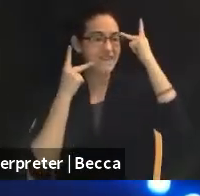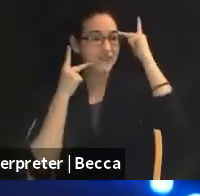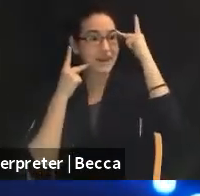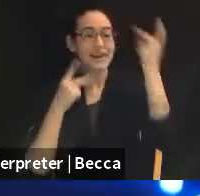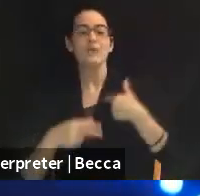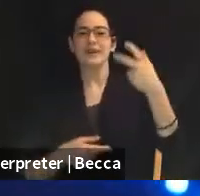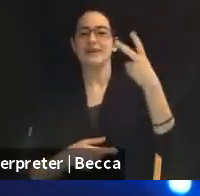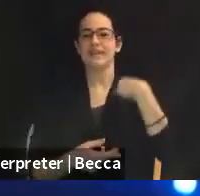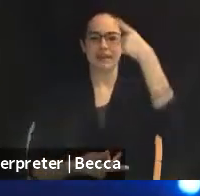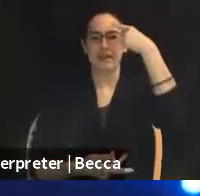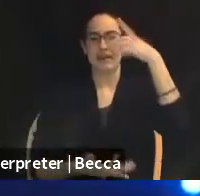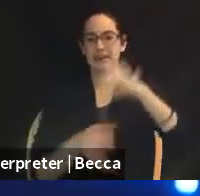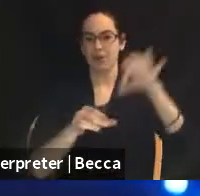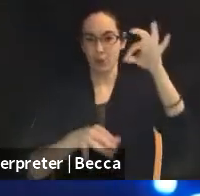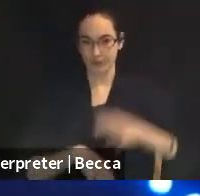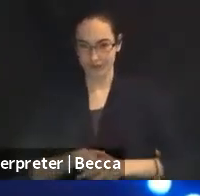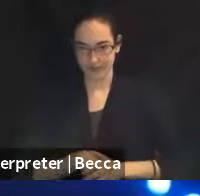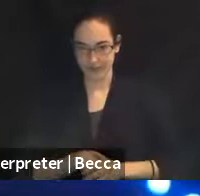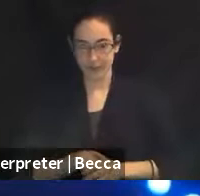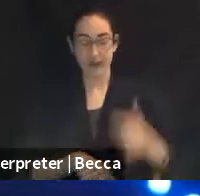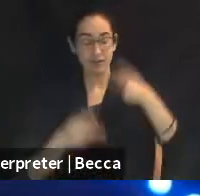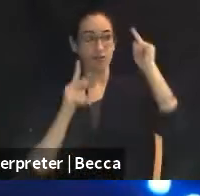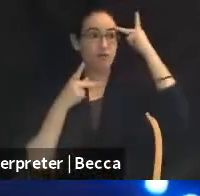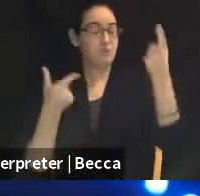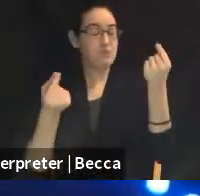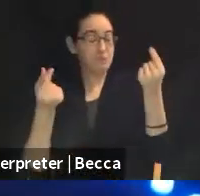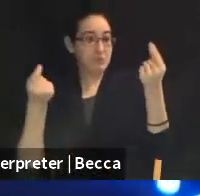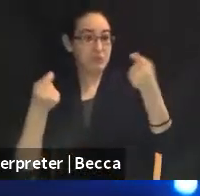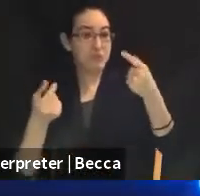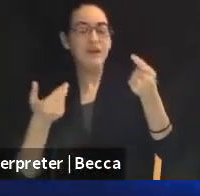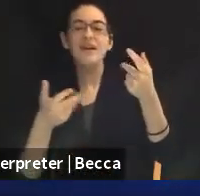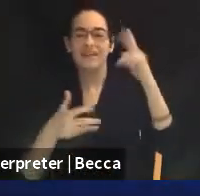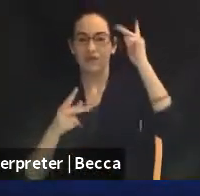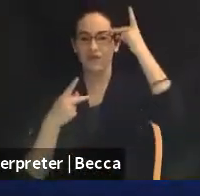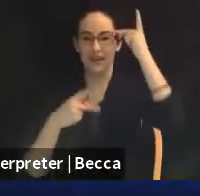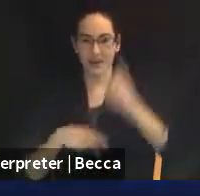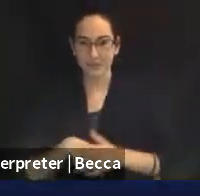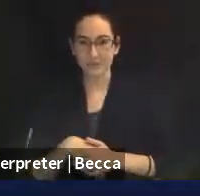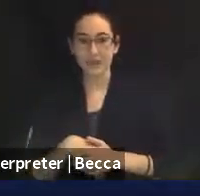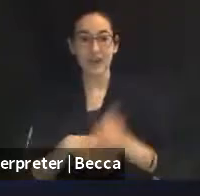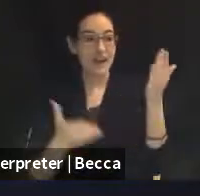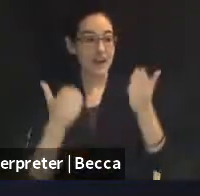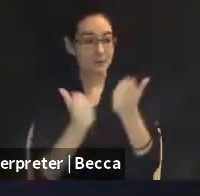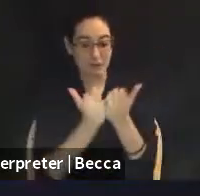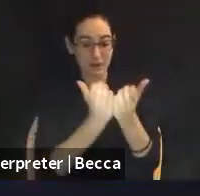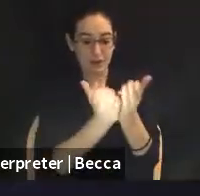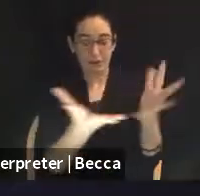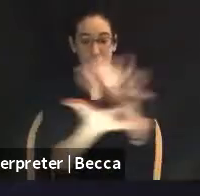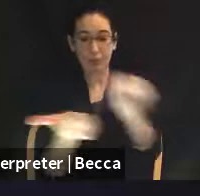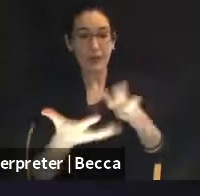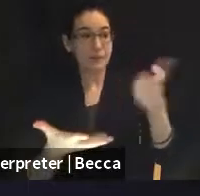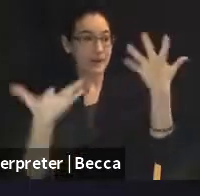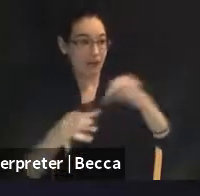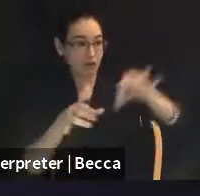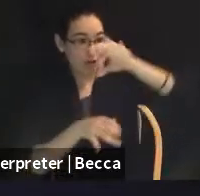is a ghost. And they're freaking out. If it's not bad enough, we might be shipwrecked, but now there's a ghost coming at